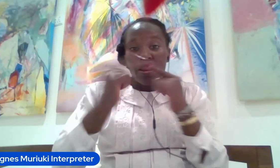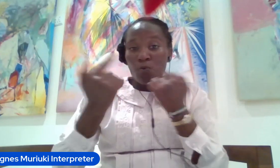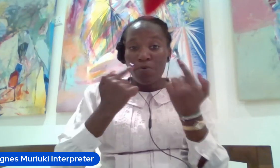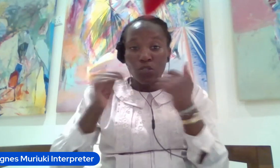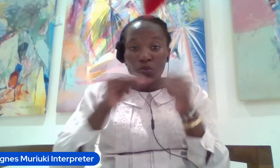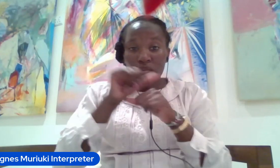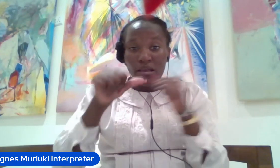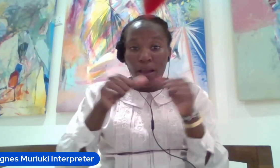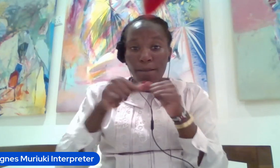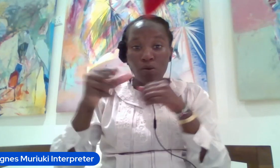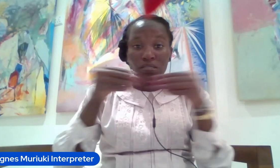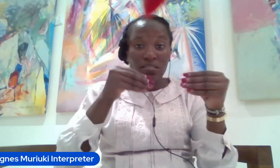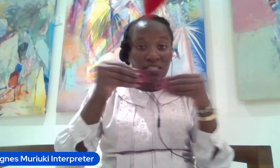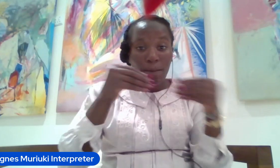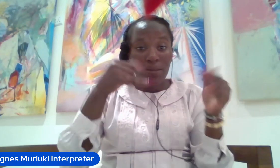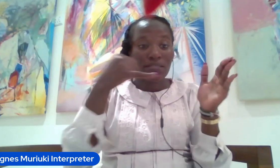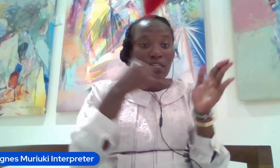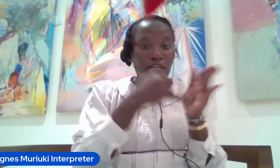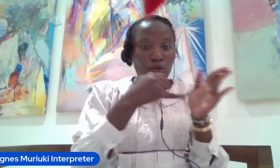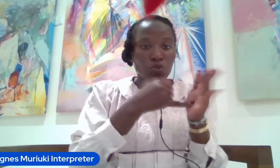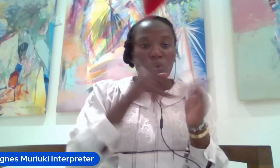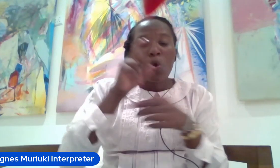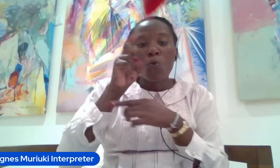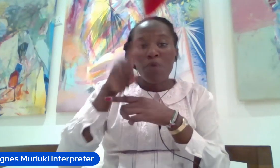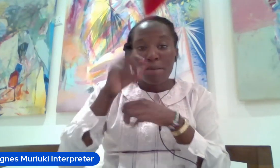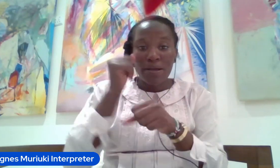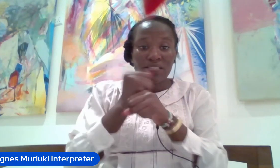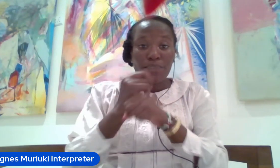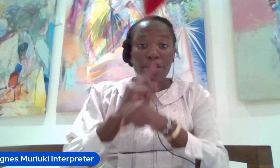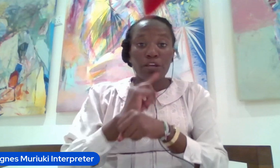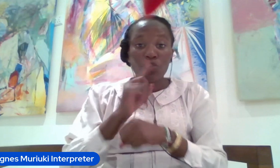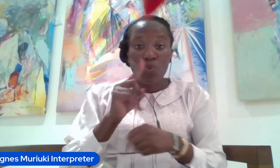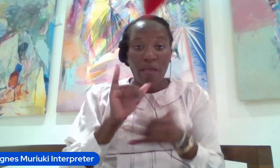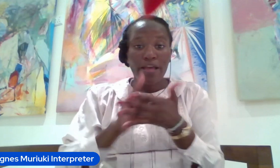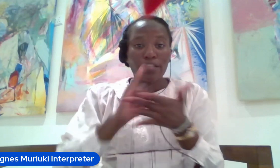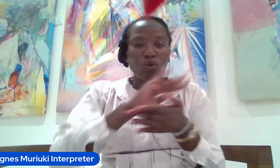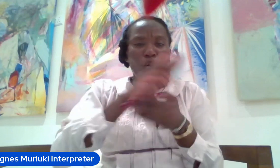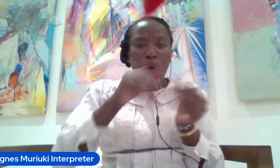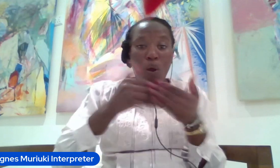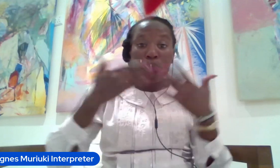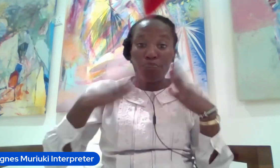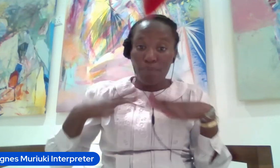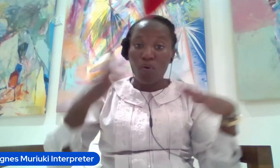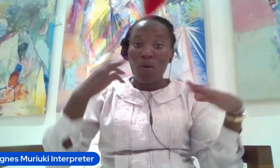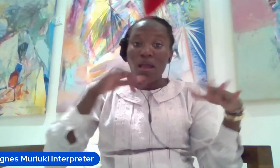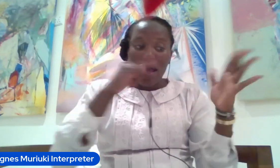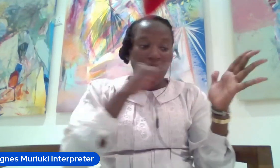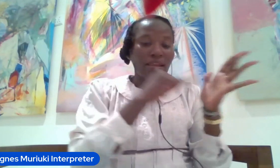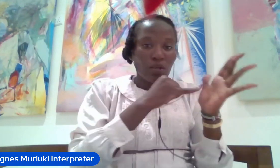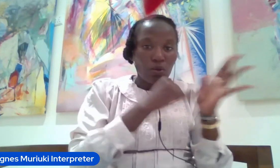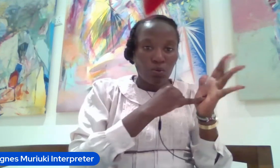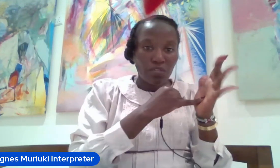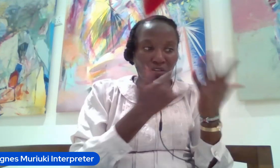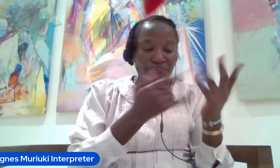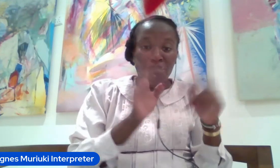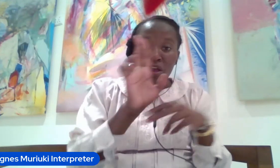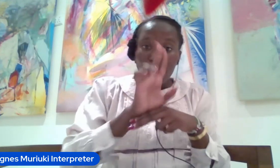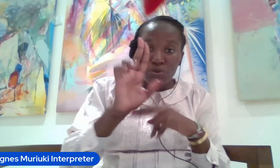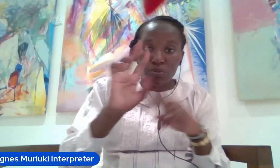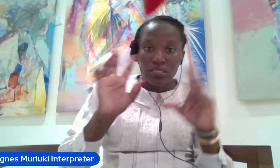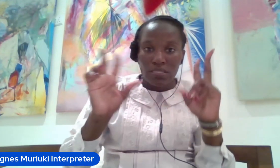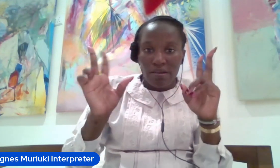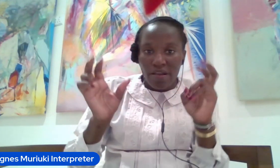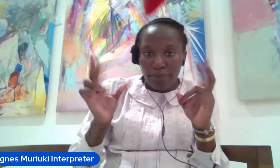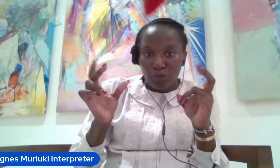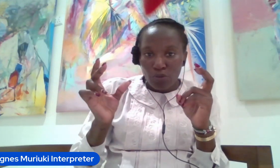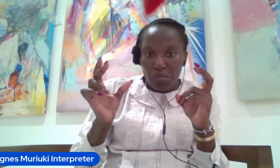inclusion. We must ensure that everyone is included. Use of captioning. I know it's